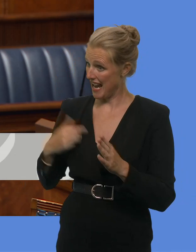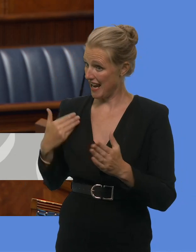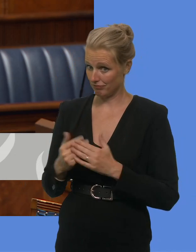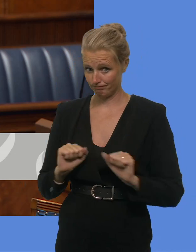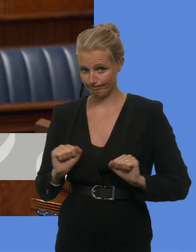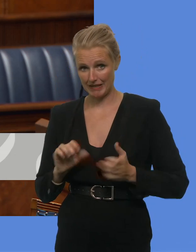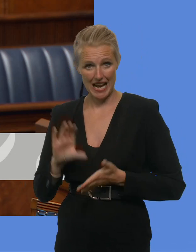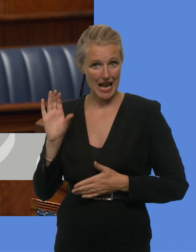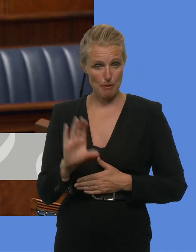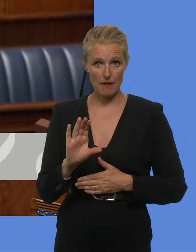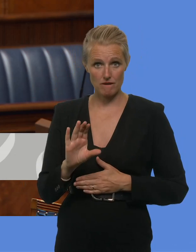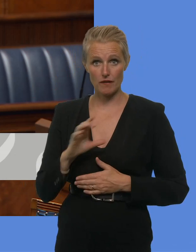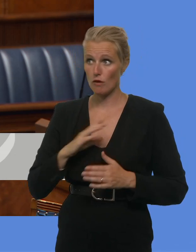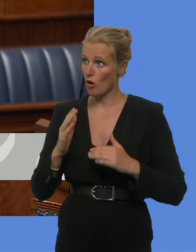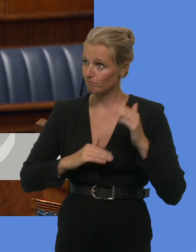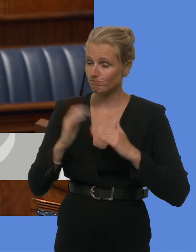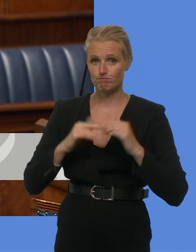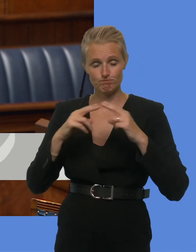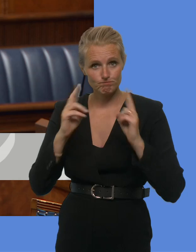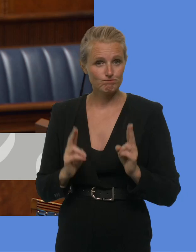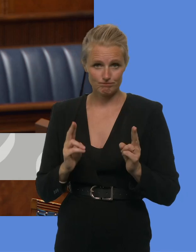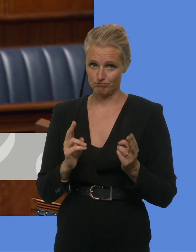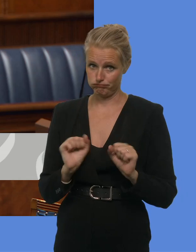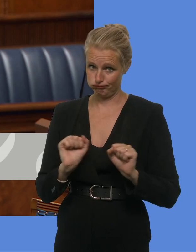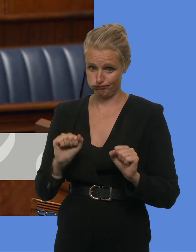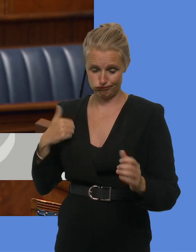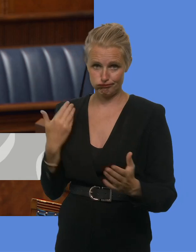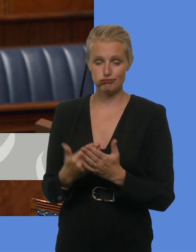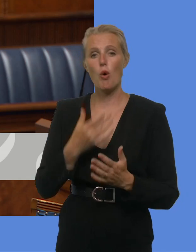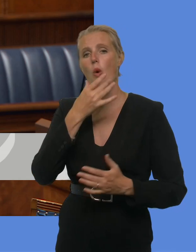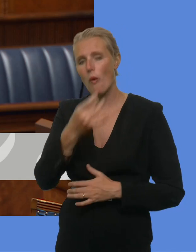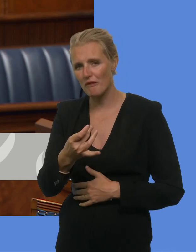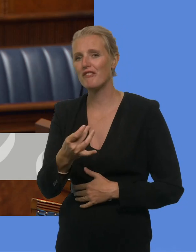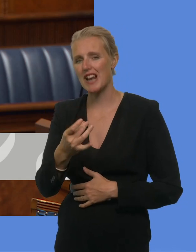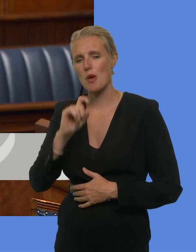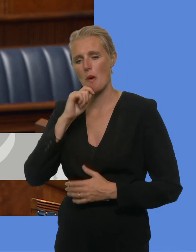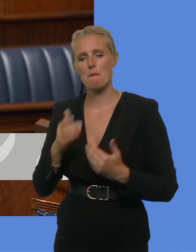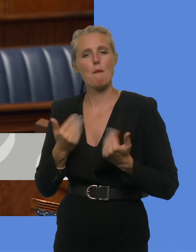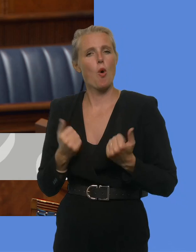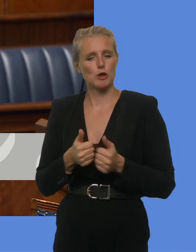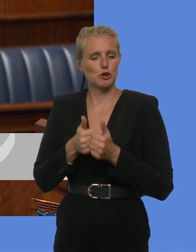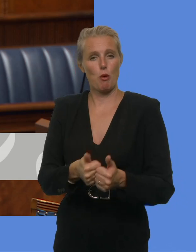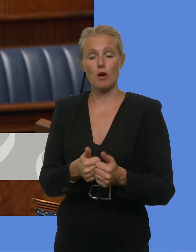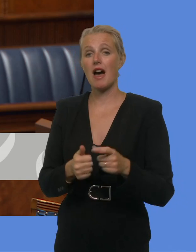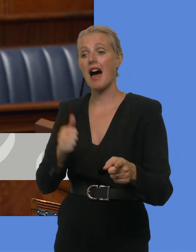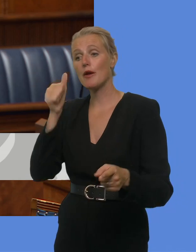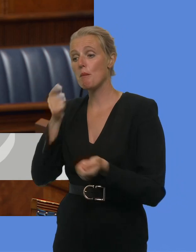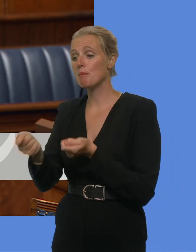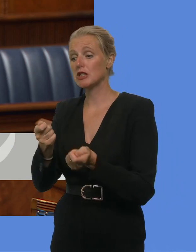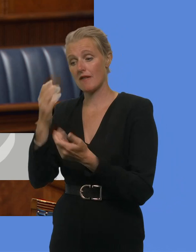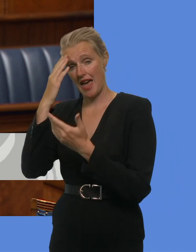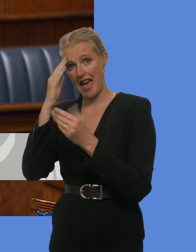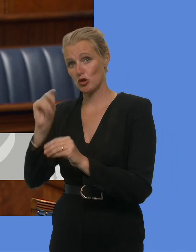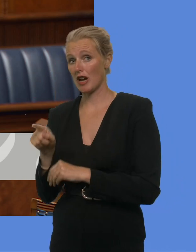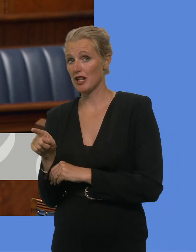fund to work with victims and survivors organisations. So hopefully there will be some further support. And I know that the Minister of Education, because